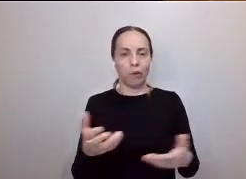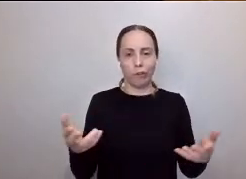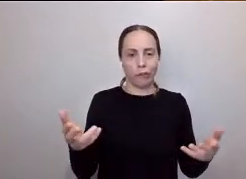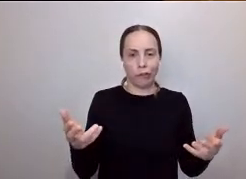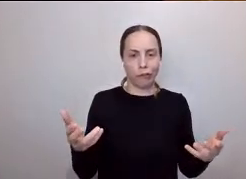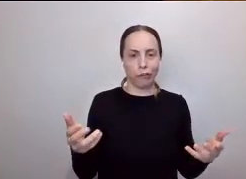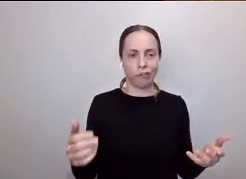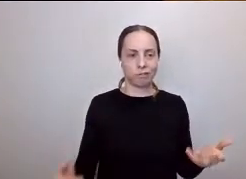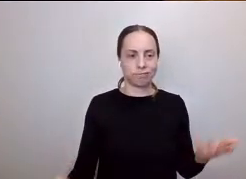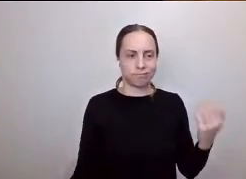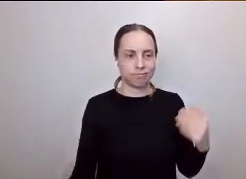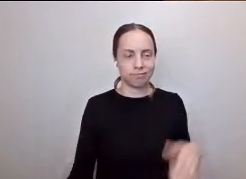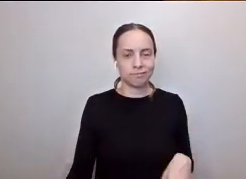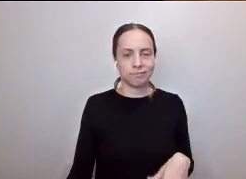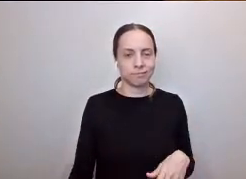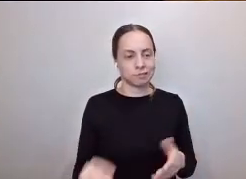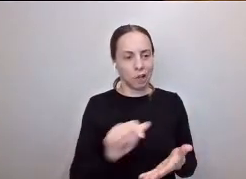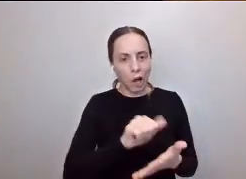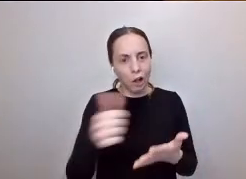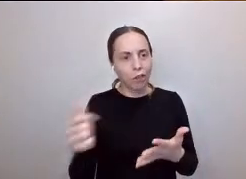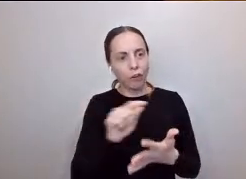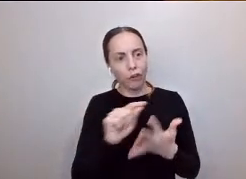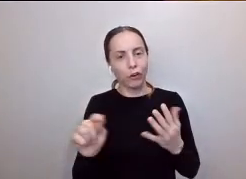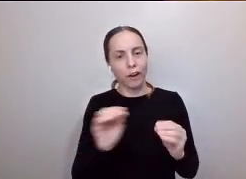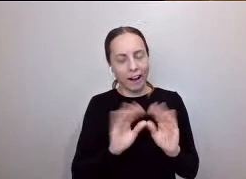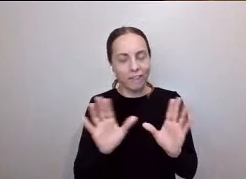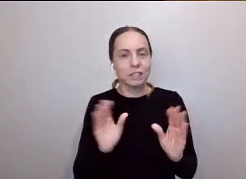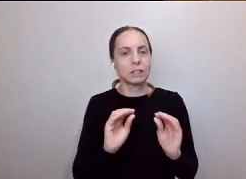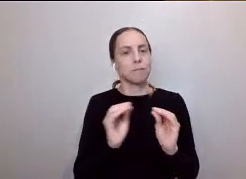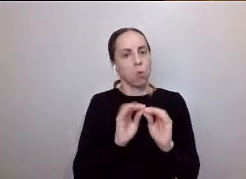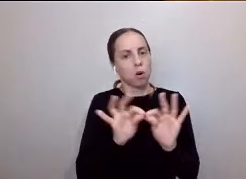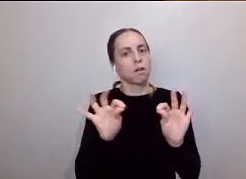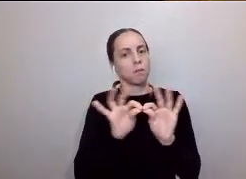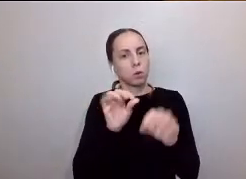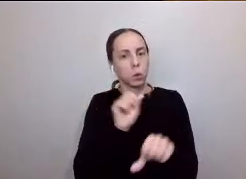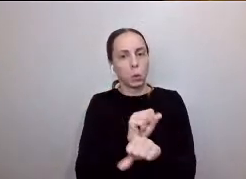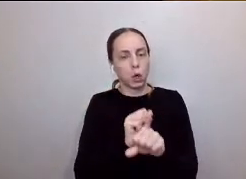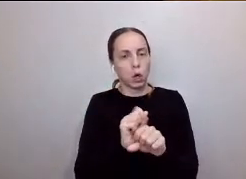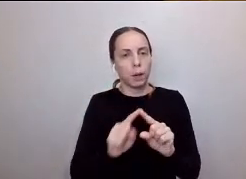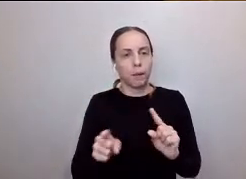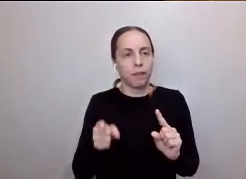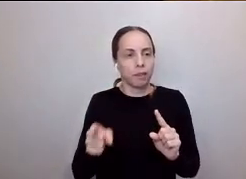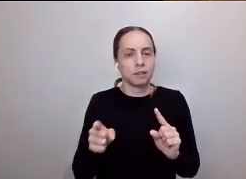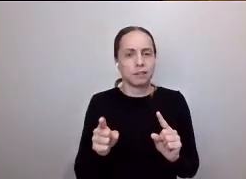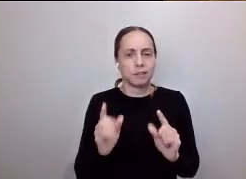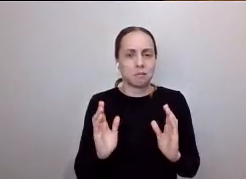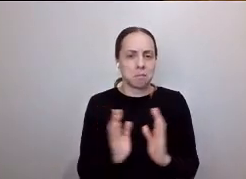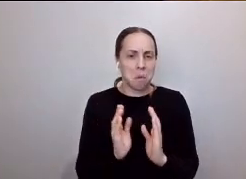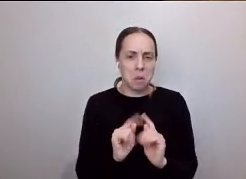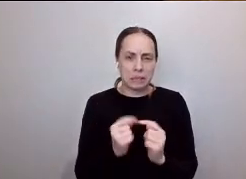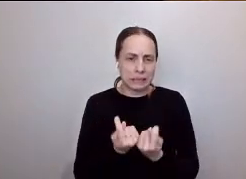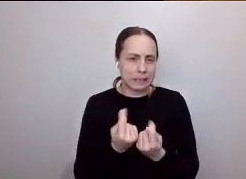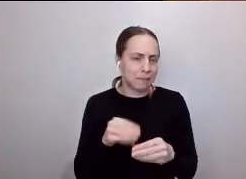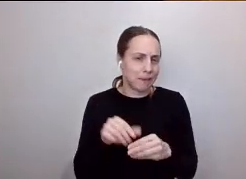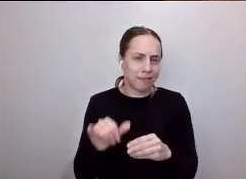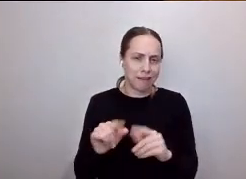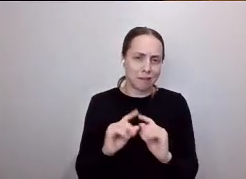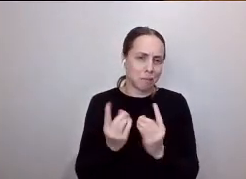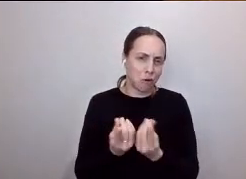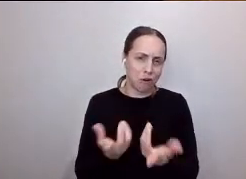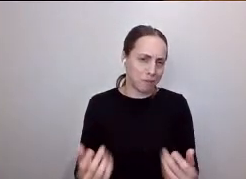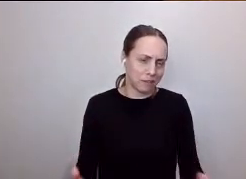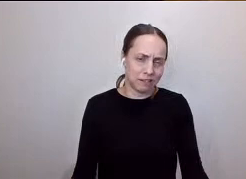this other obviously more critical work. It's just a very, very small team within this department,